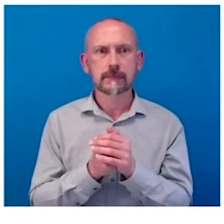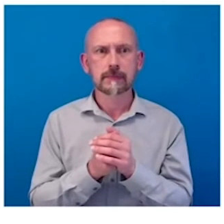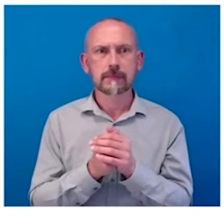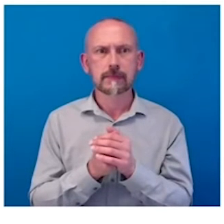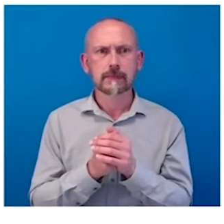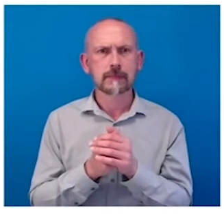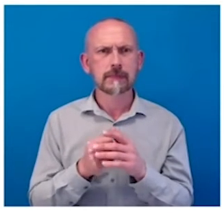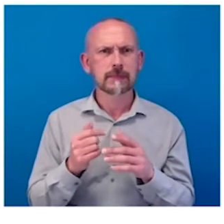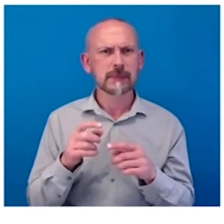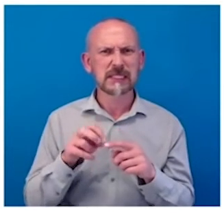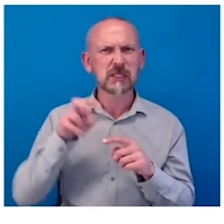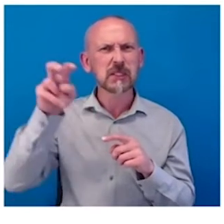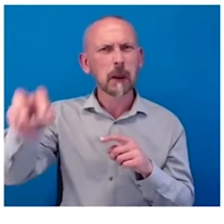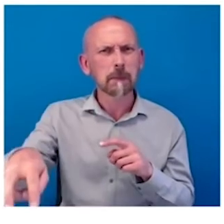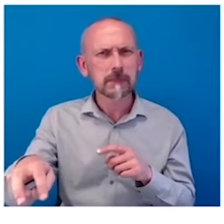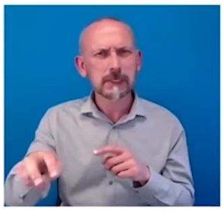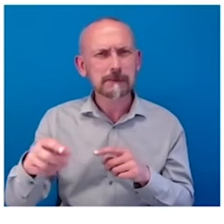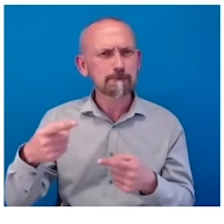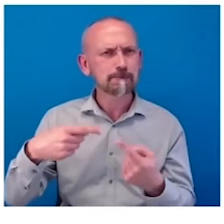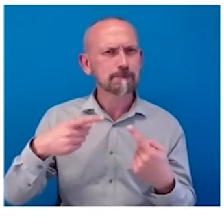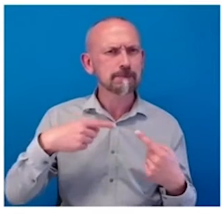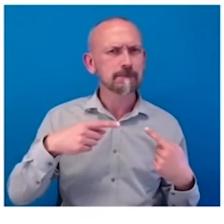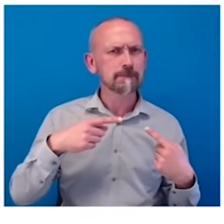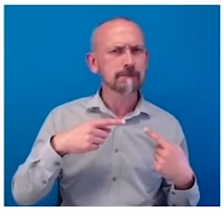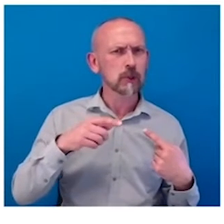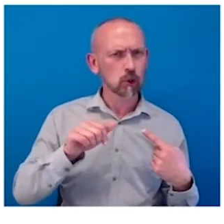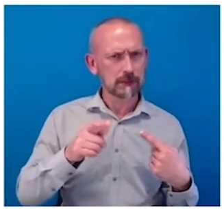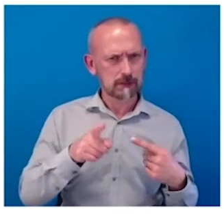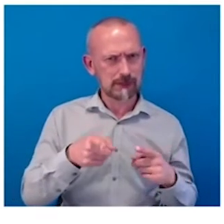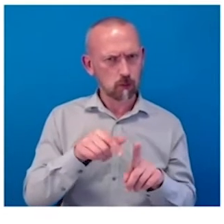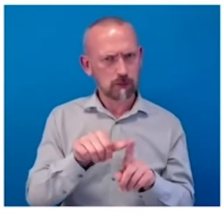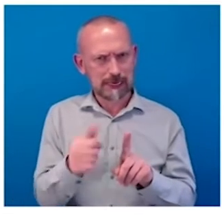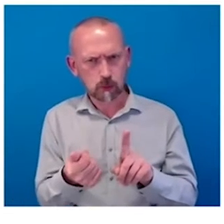Sorry, it's jumped a bit. The one after that.